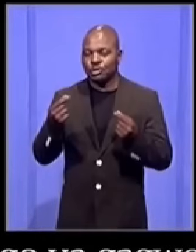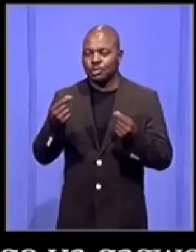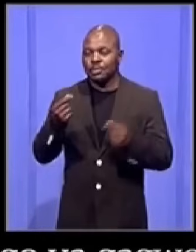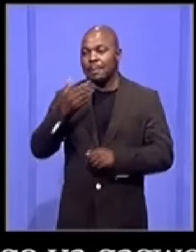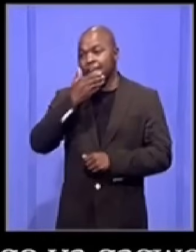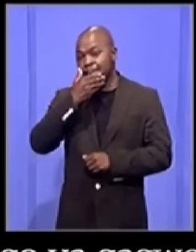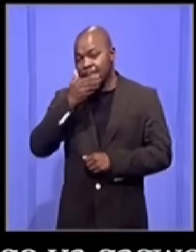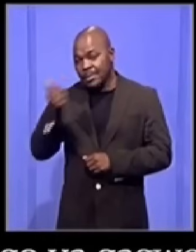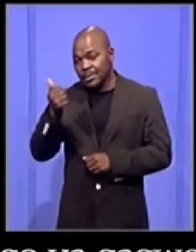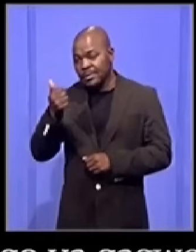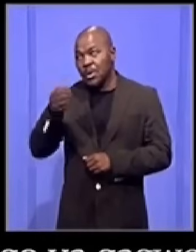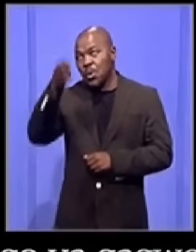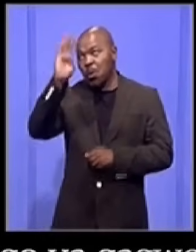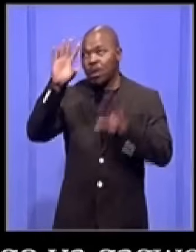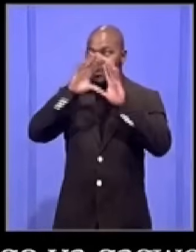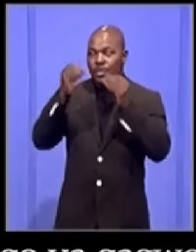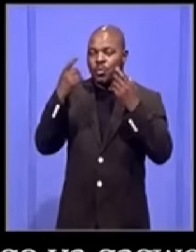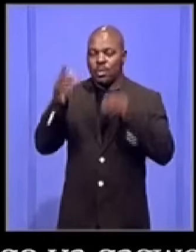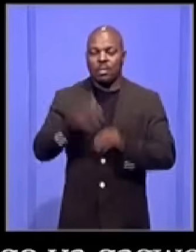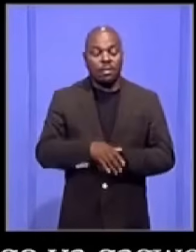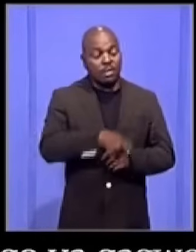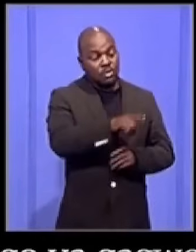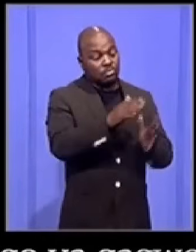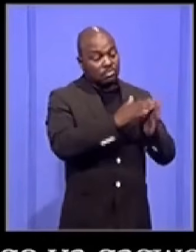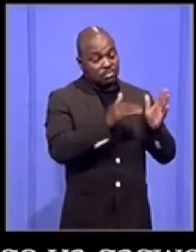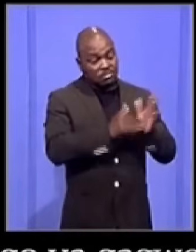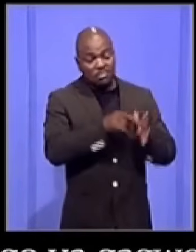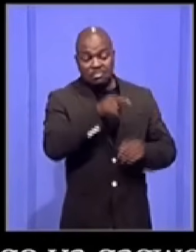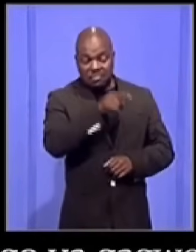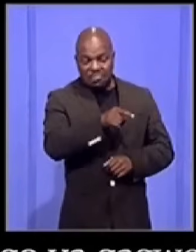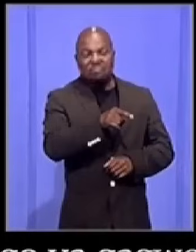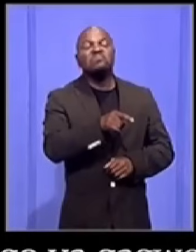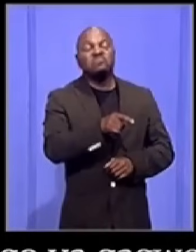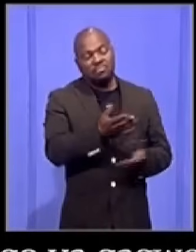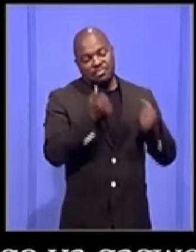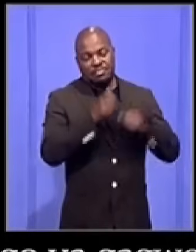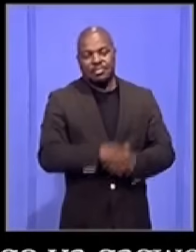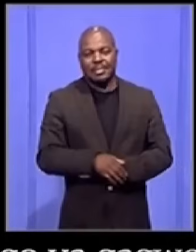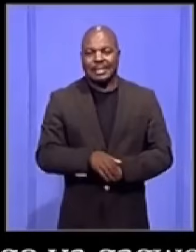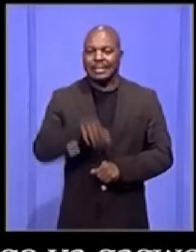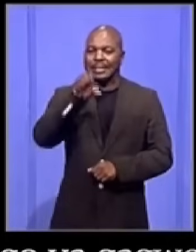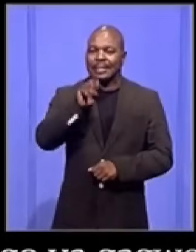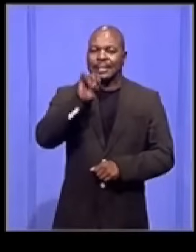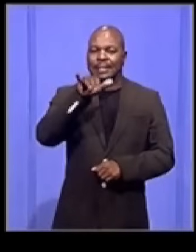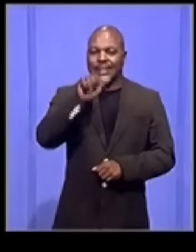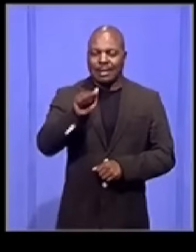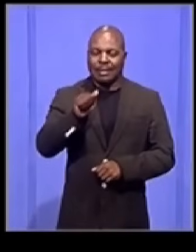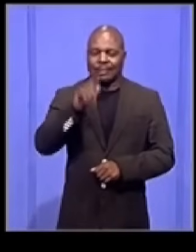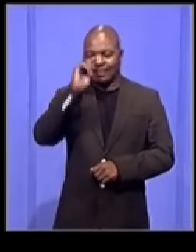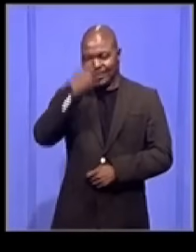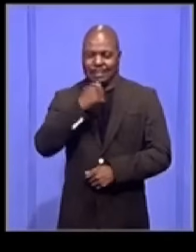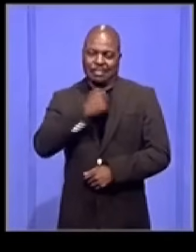rest. Bring it on, New Zealand. See ya, my son. It's a pity that you are in the midst of